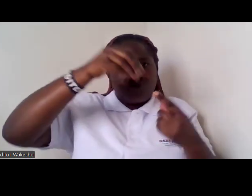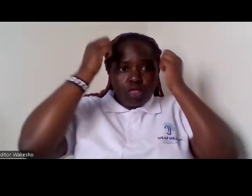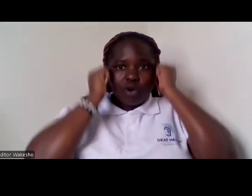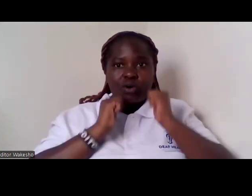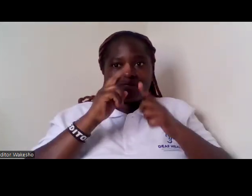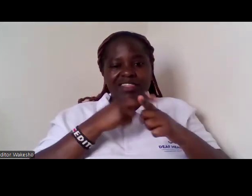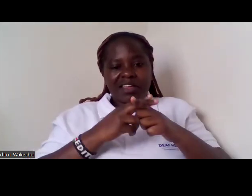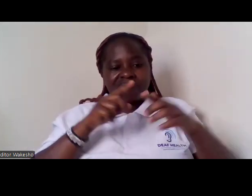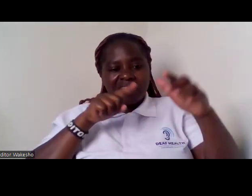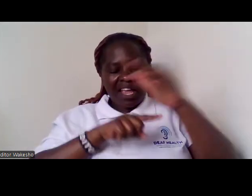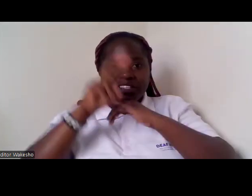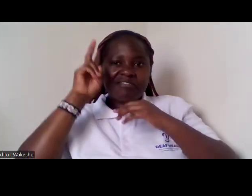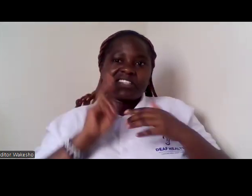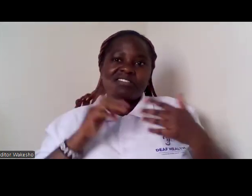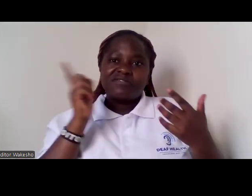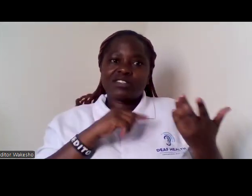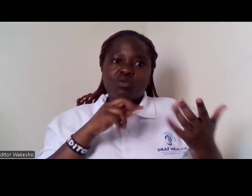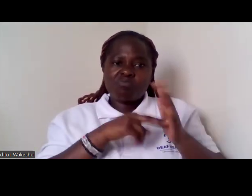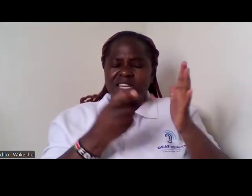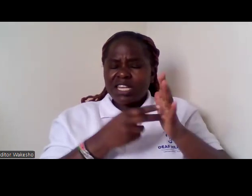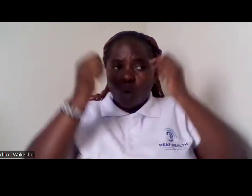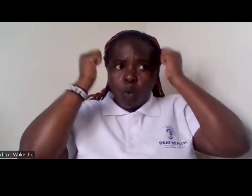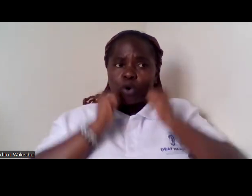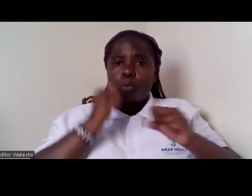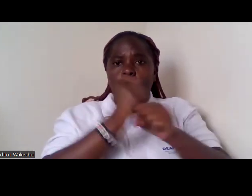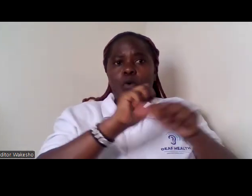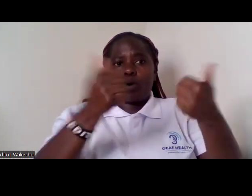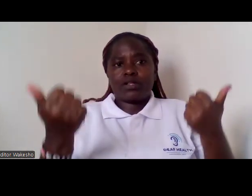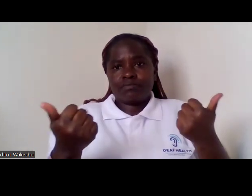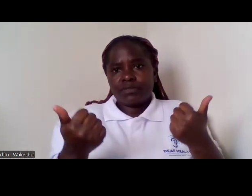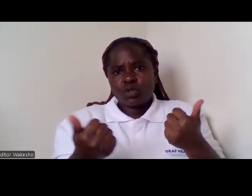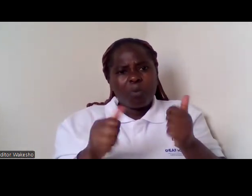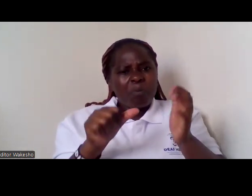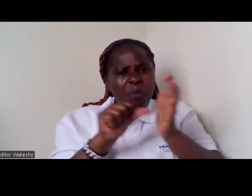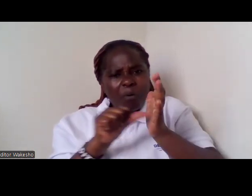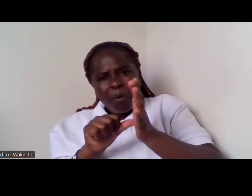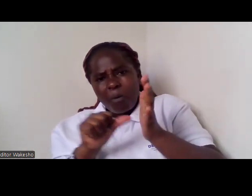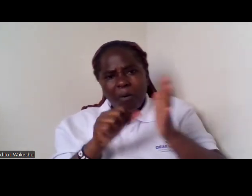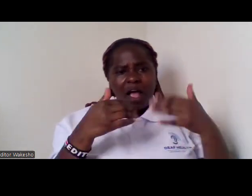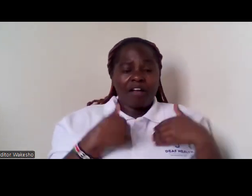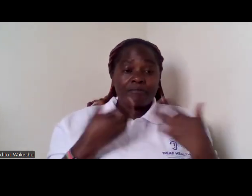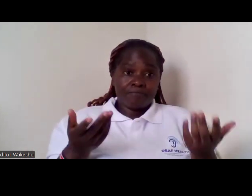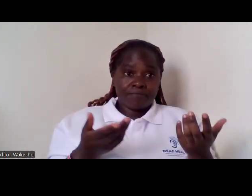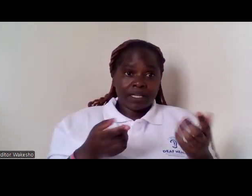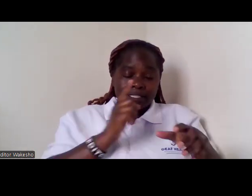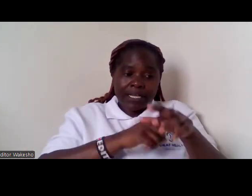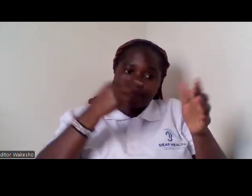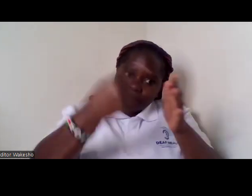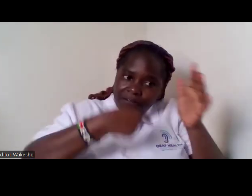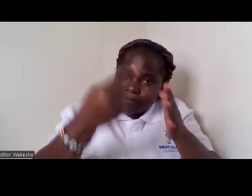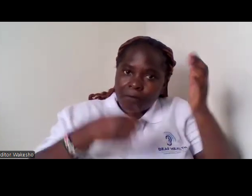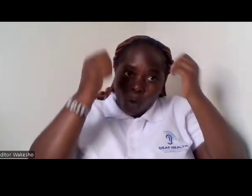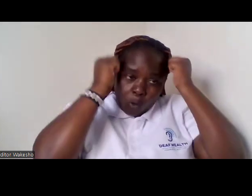before relaxation of the penis. So those are the two main issues about the during manufacture of the condom